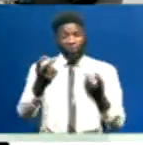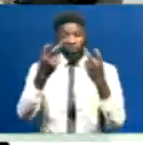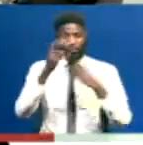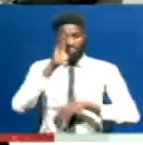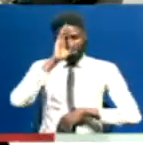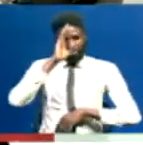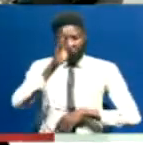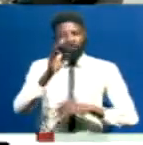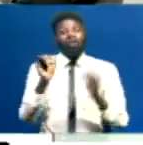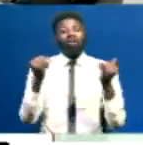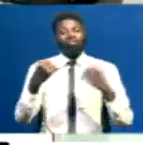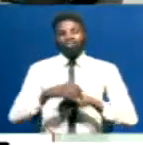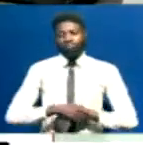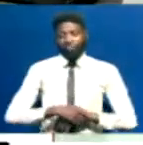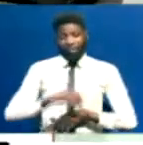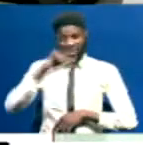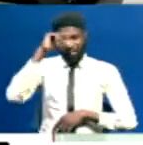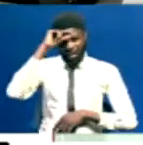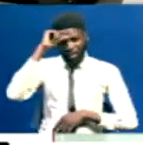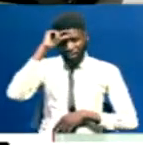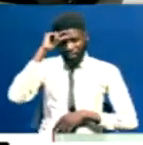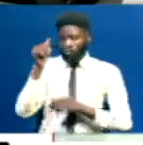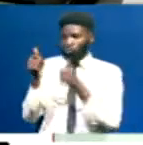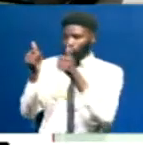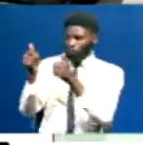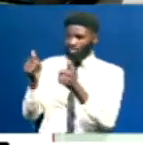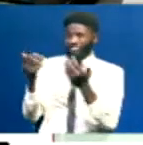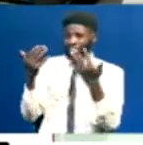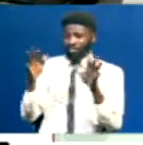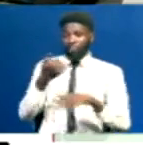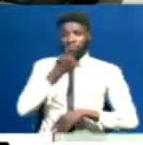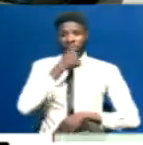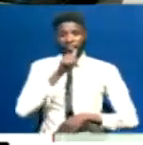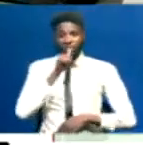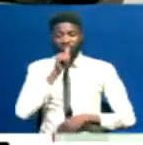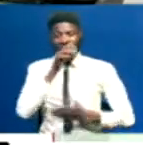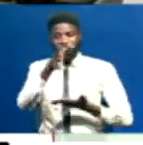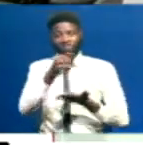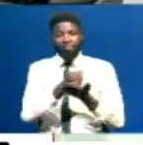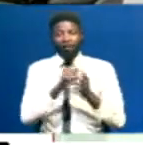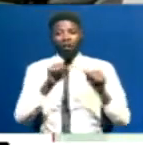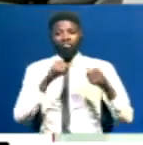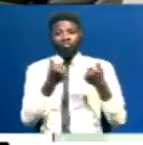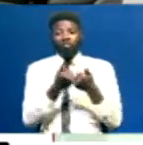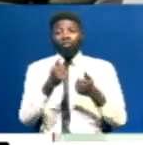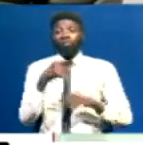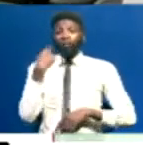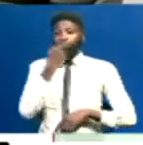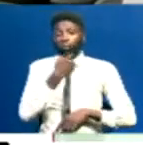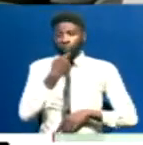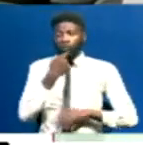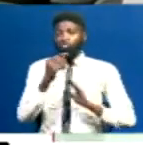The government has put on notice private recruitment agencies which violate the recruitment procedures of domestic